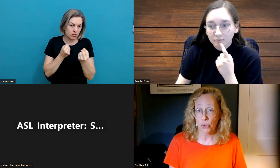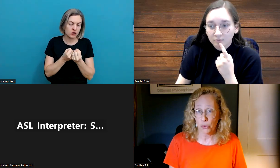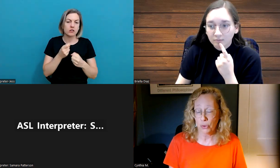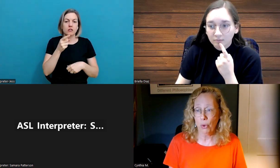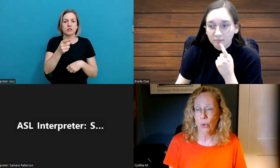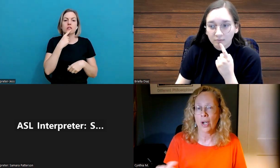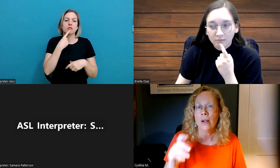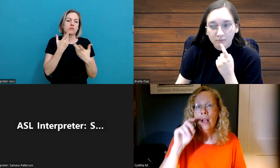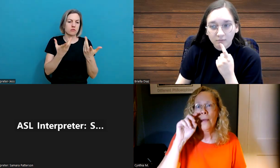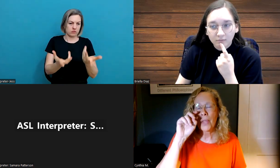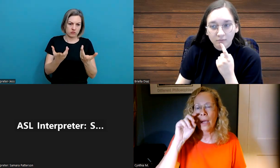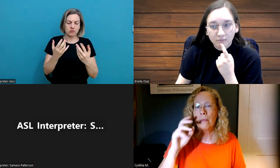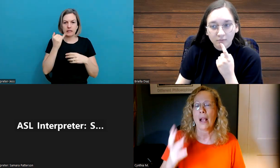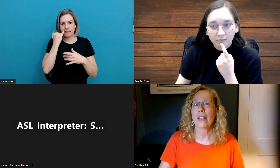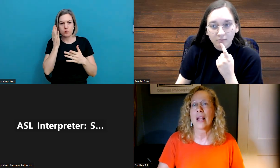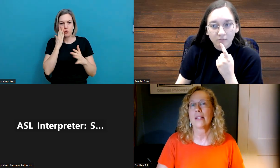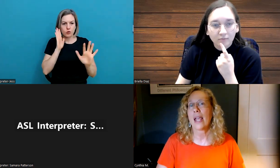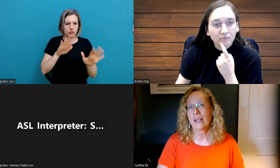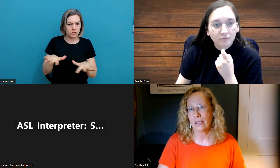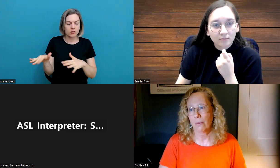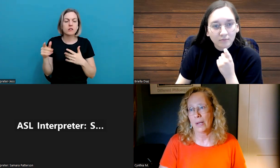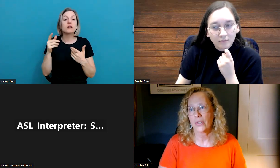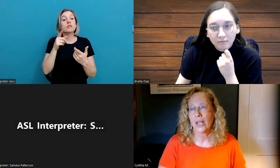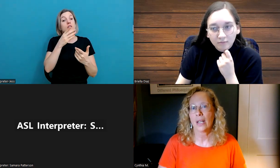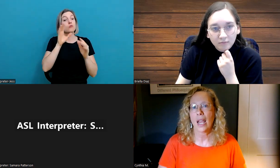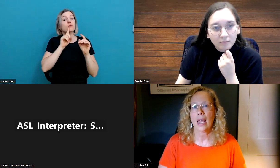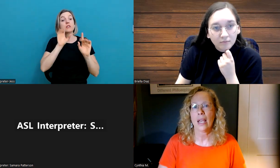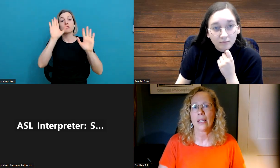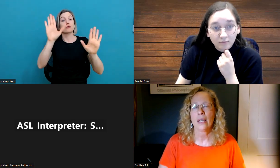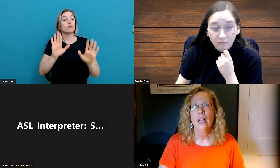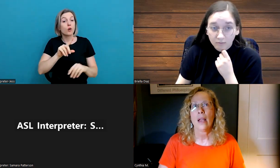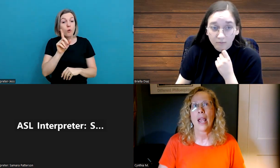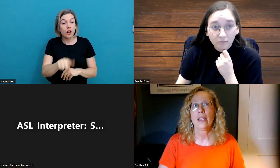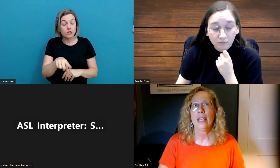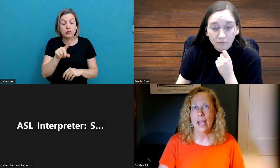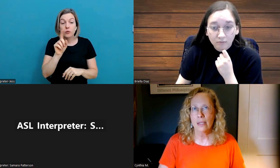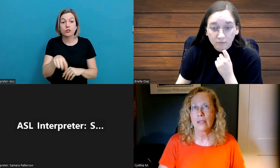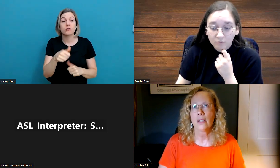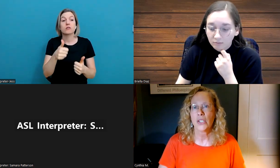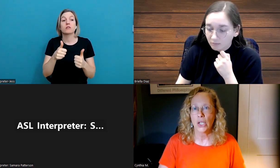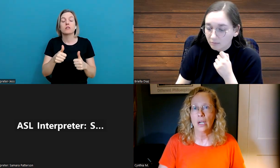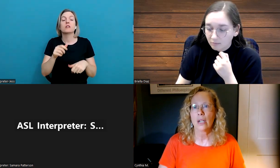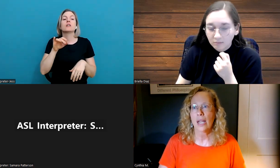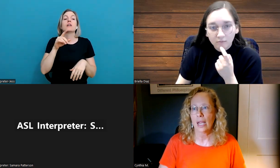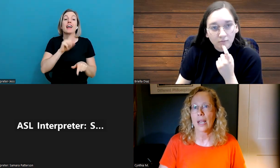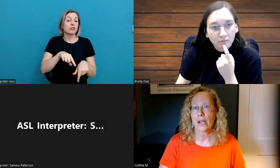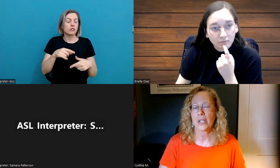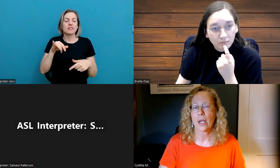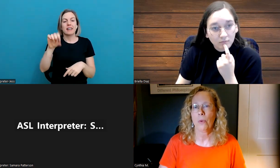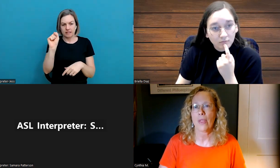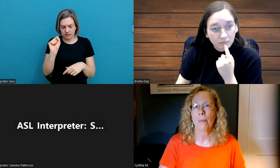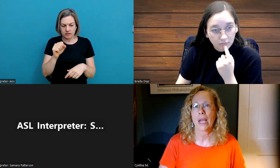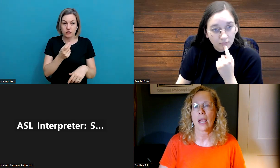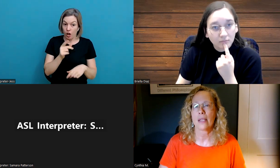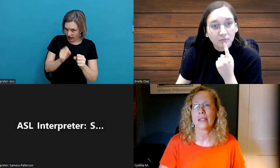like emotional support, I think that's an excellent question. And yes, the dog can actually